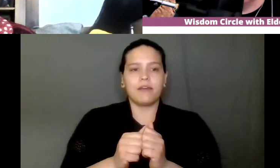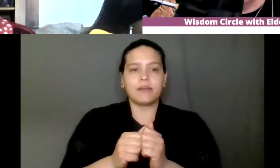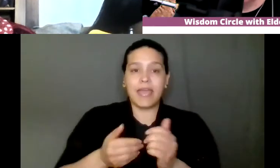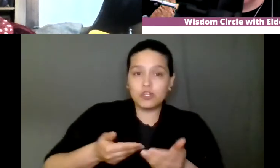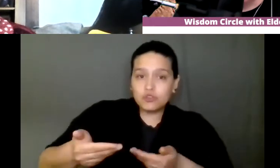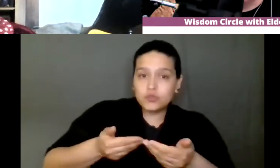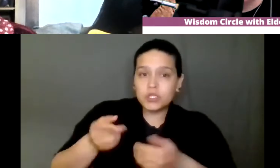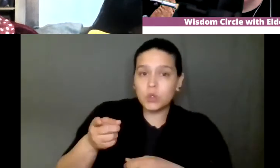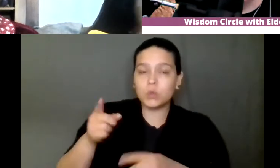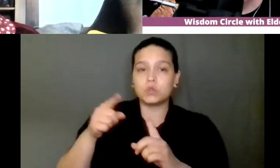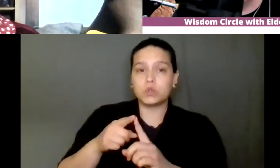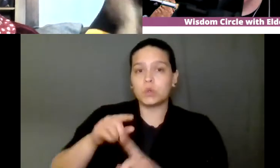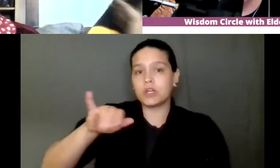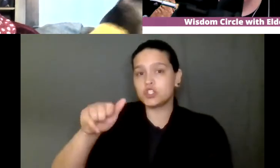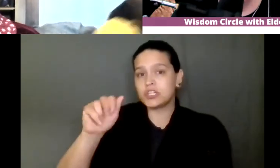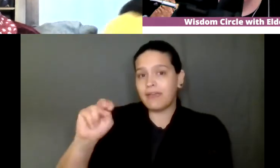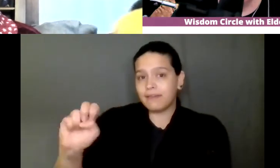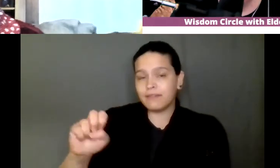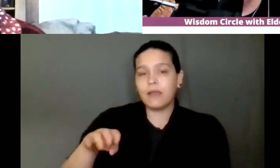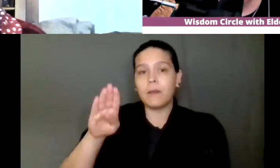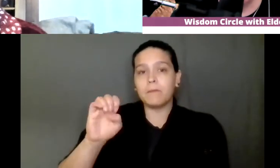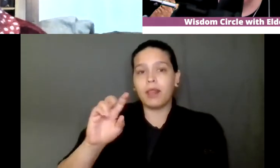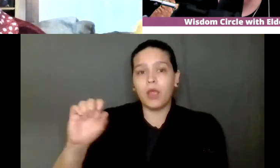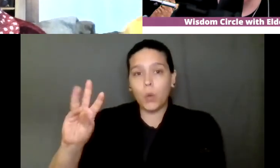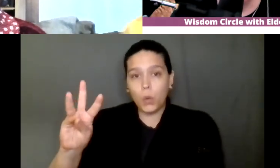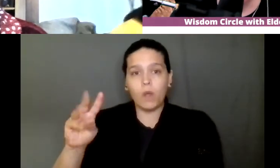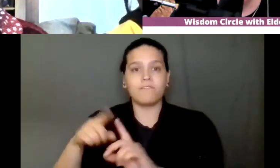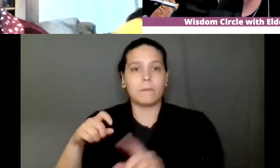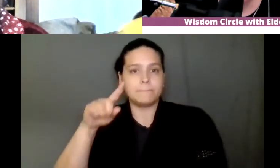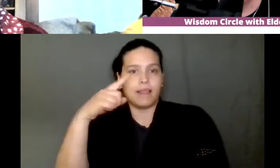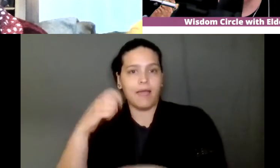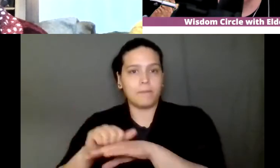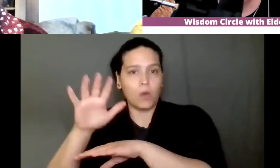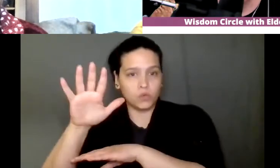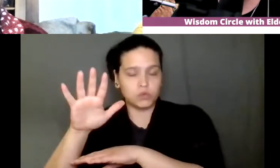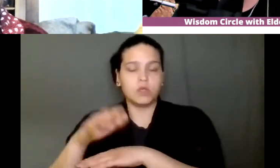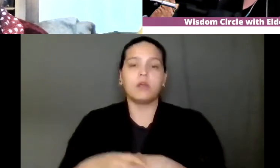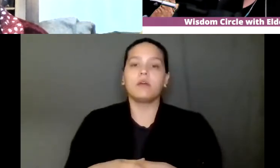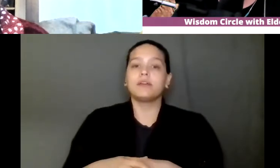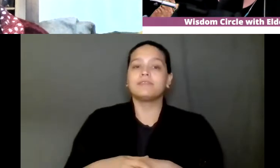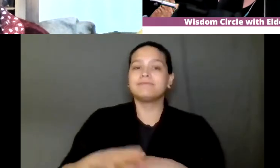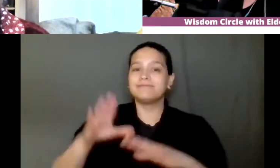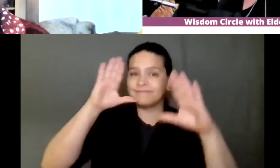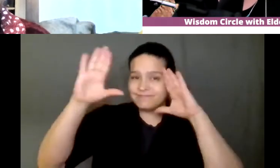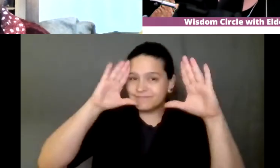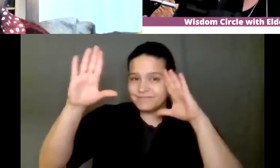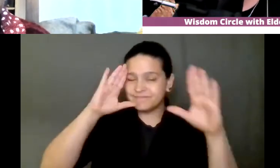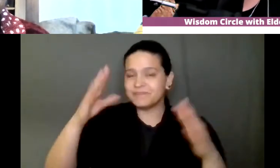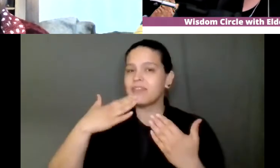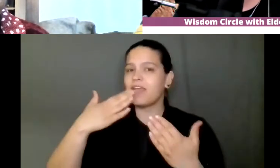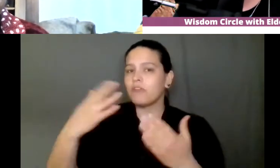introducing you to Jane Baloo from Black Mountain. Yat et Jane, yeah, for joining us this evening.